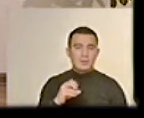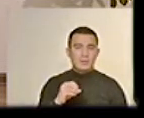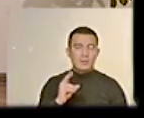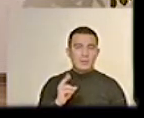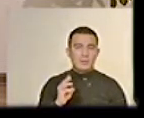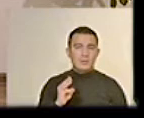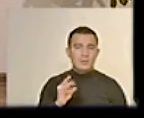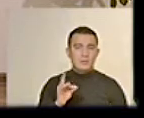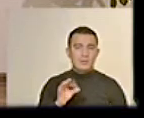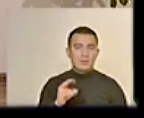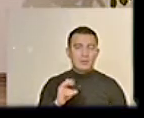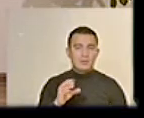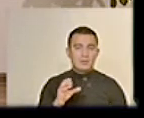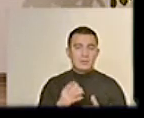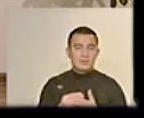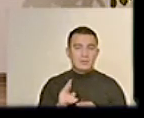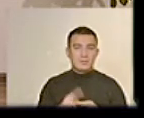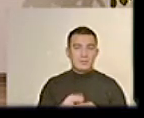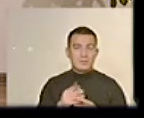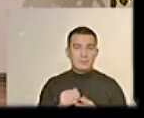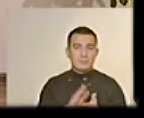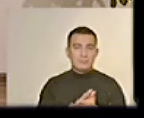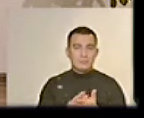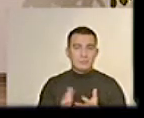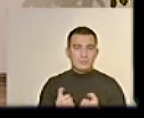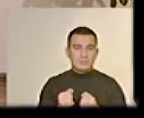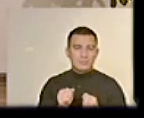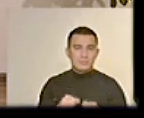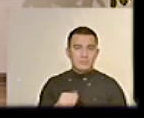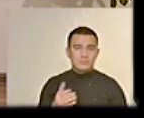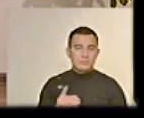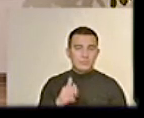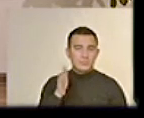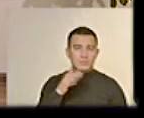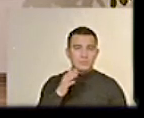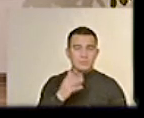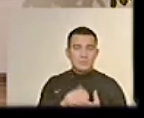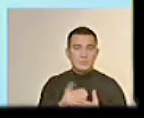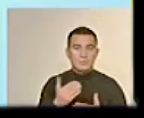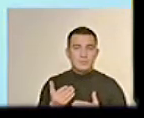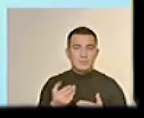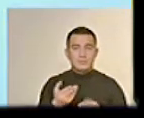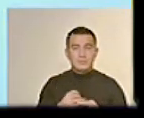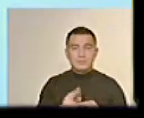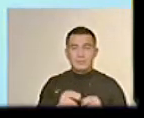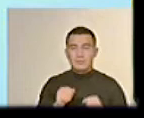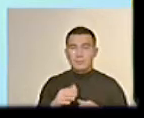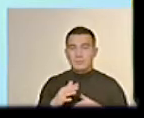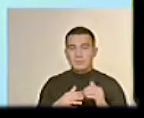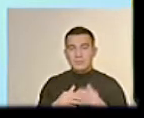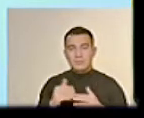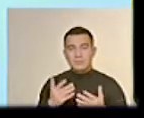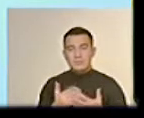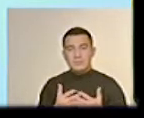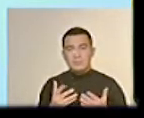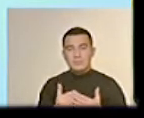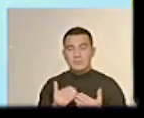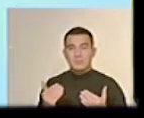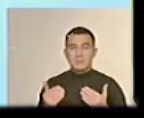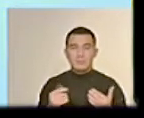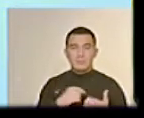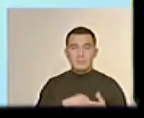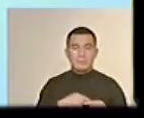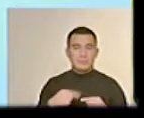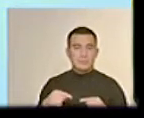toza kislorodni olishimiz mumkin ekan. Suvni elektroliz qilib olish jarayoni ham laboratoriya sharoitida, ham sanoatda olinish